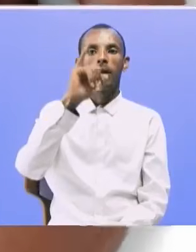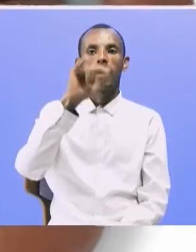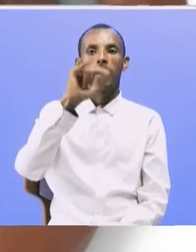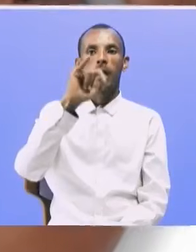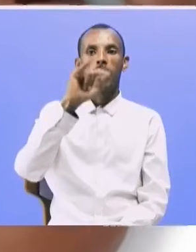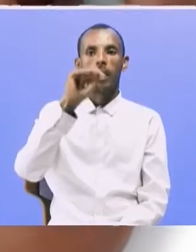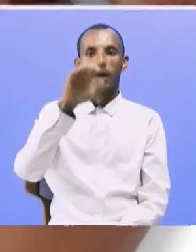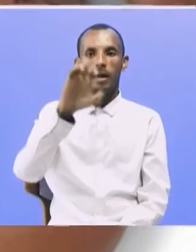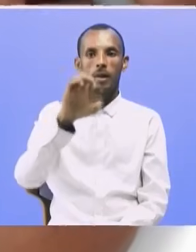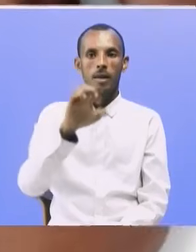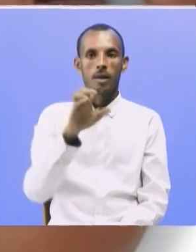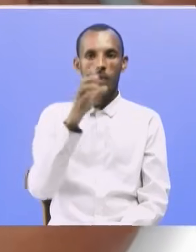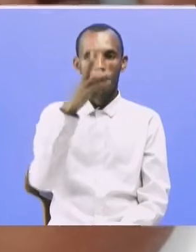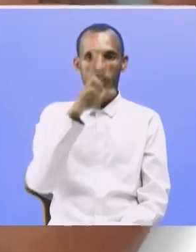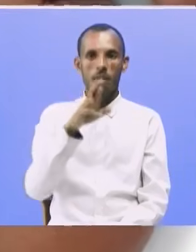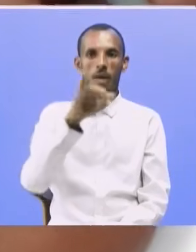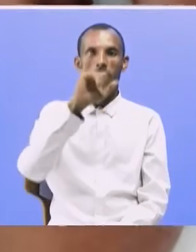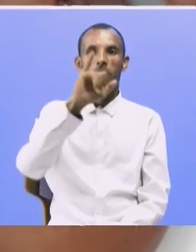sets.